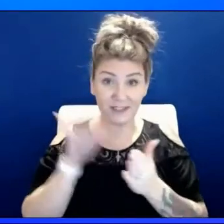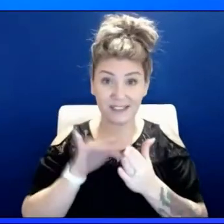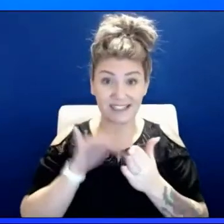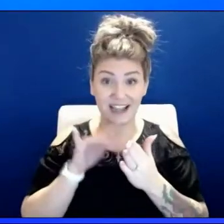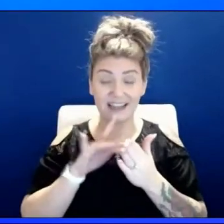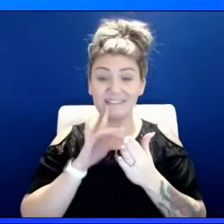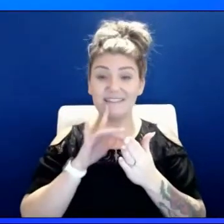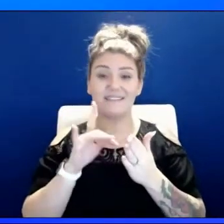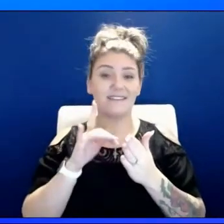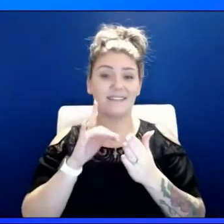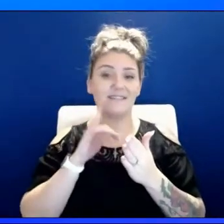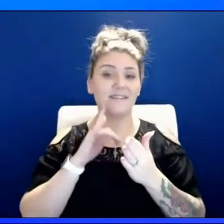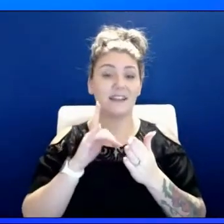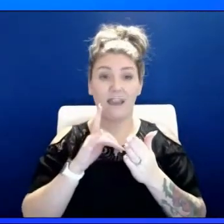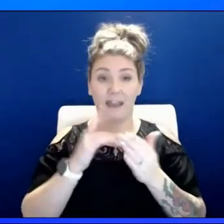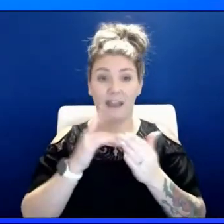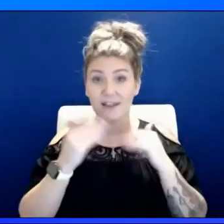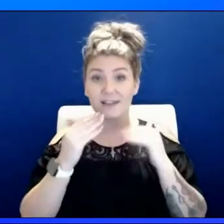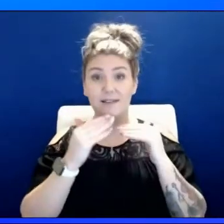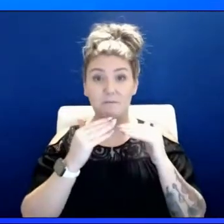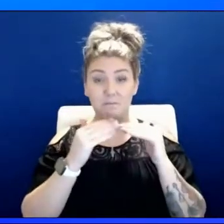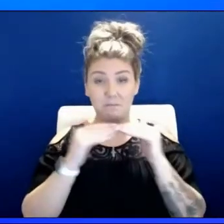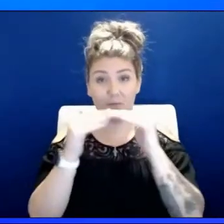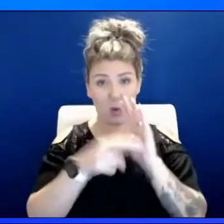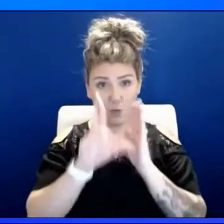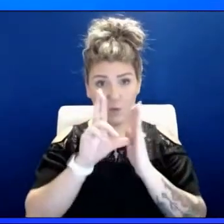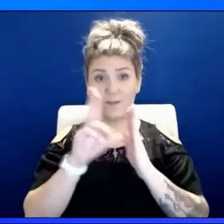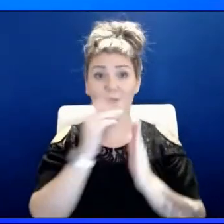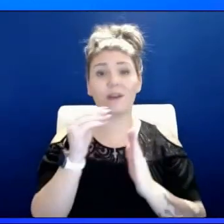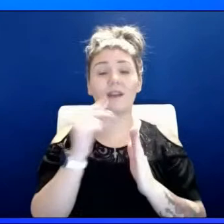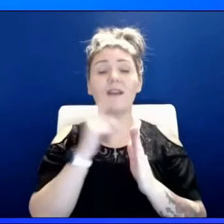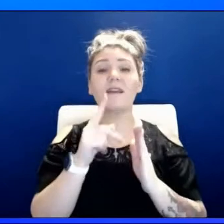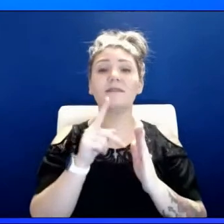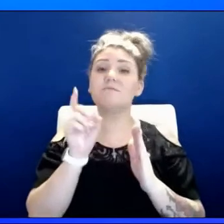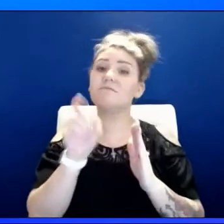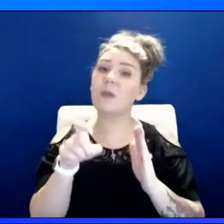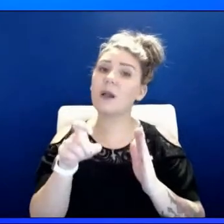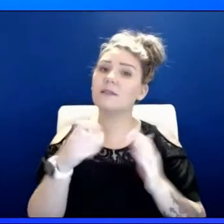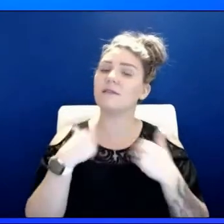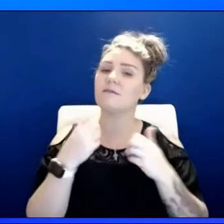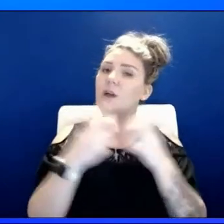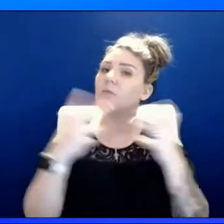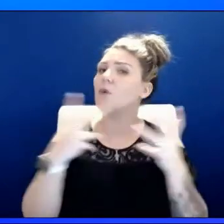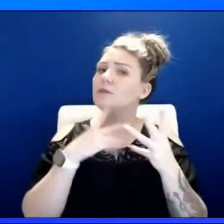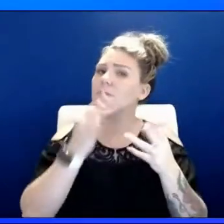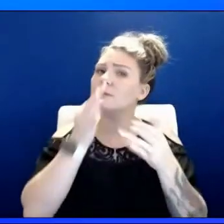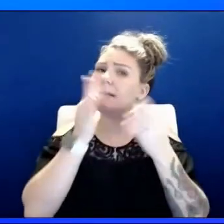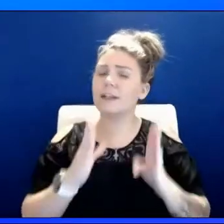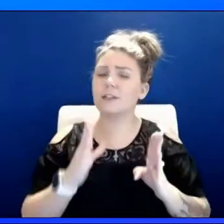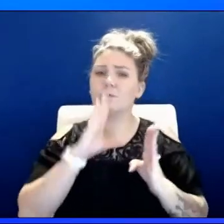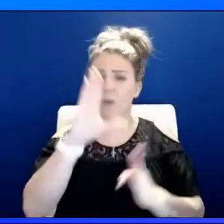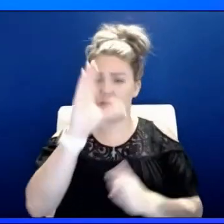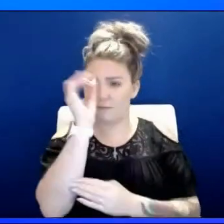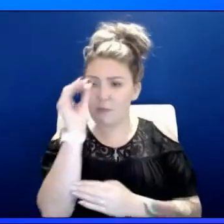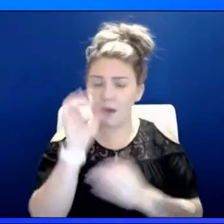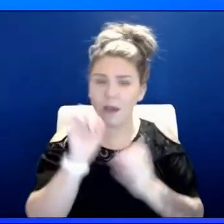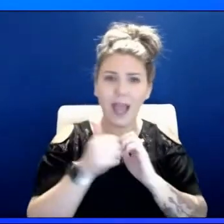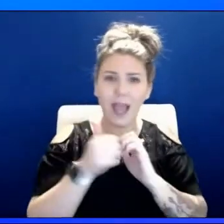review, and it does undergo multiple experts weighing in how to do the study right.